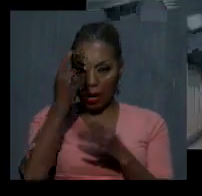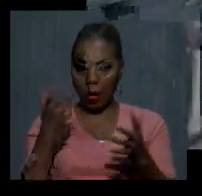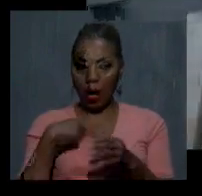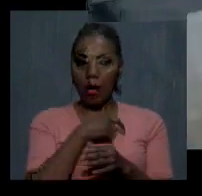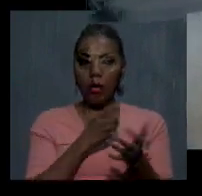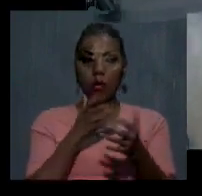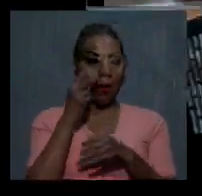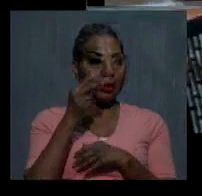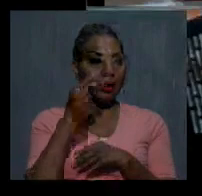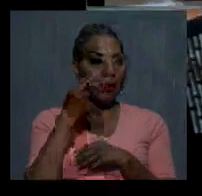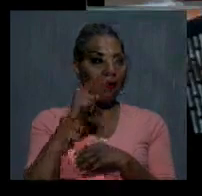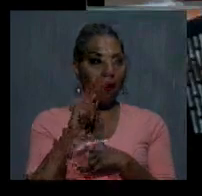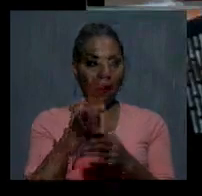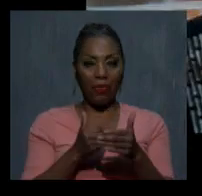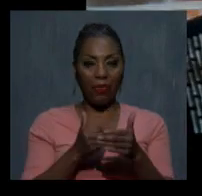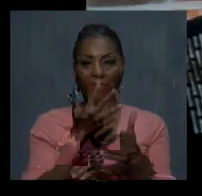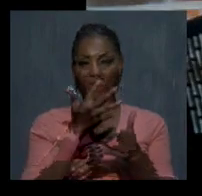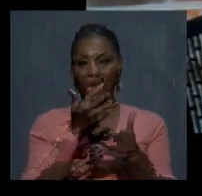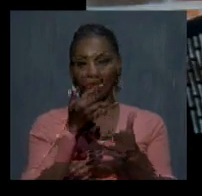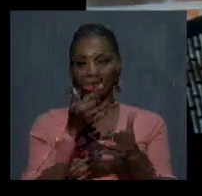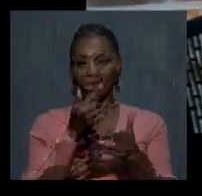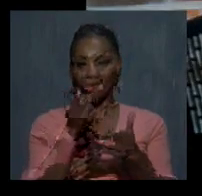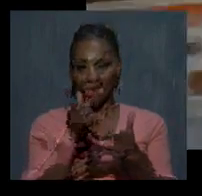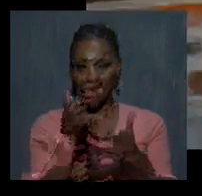We want to see the next 5 to 15 years.